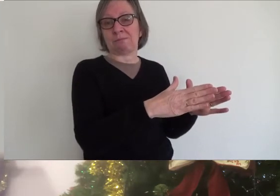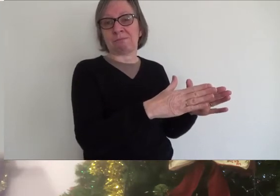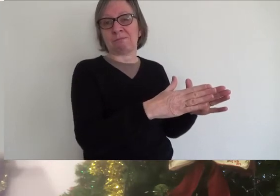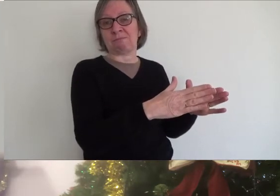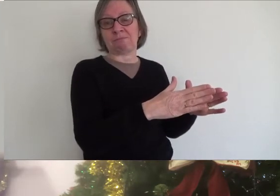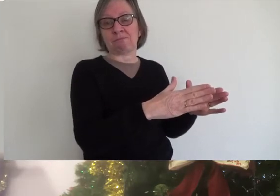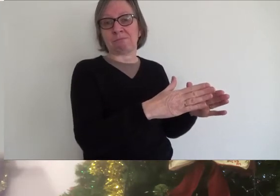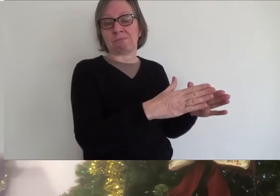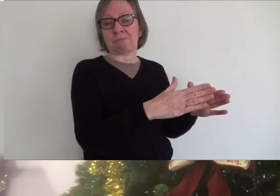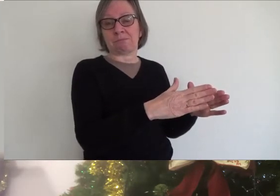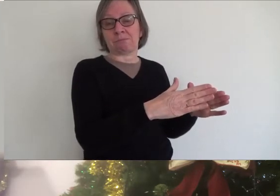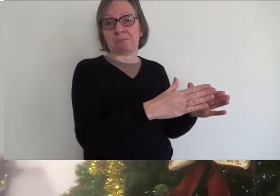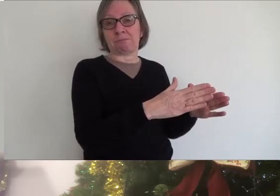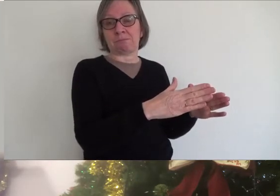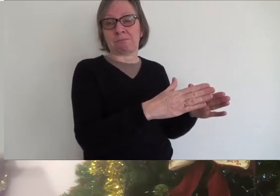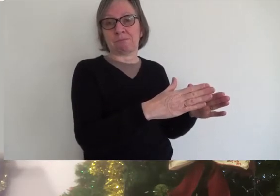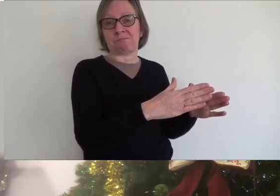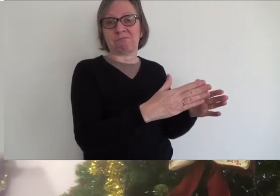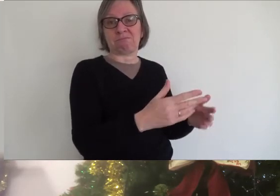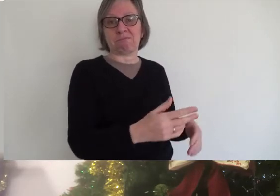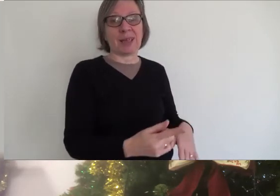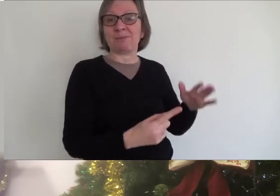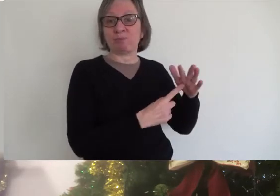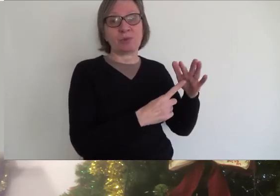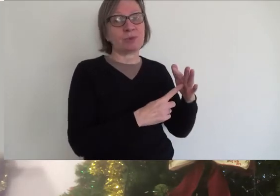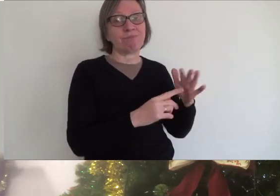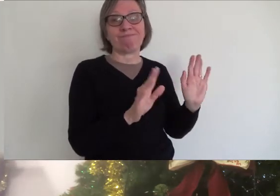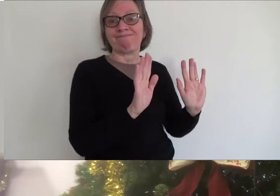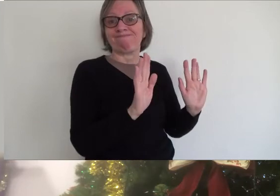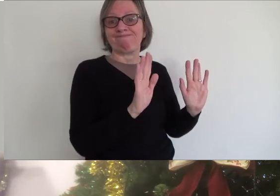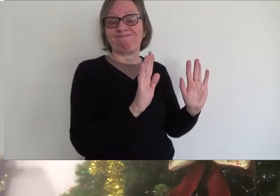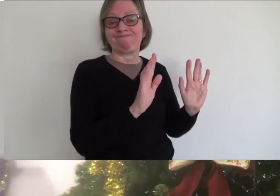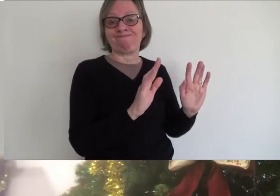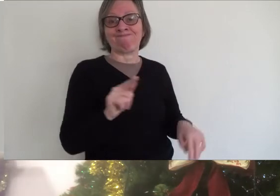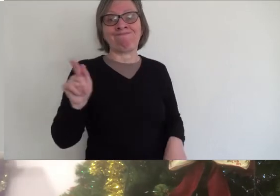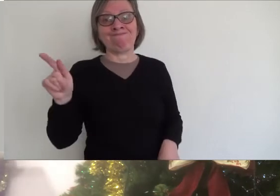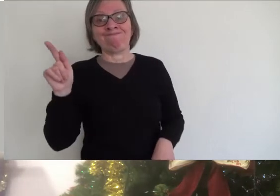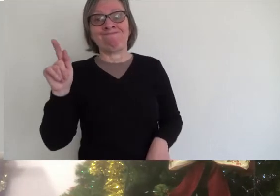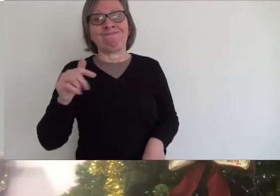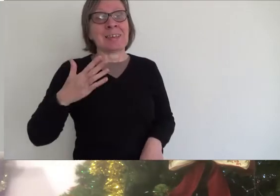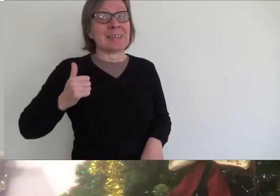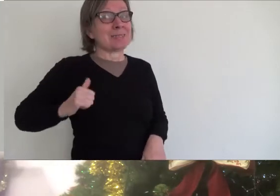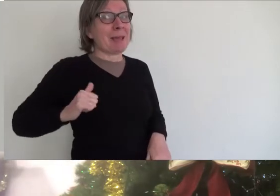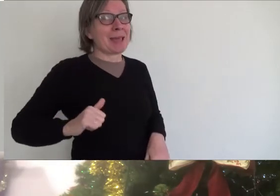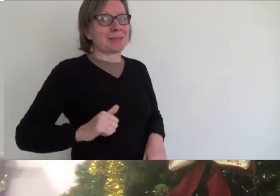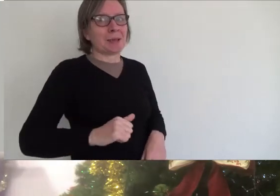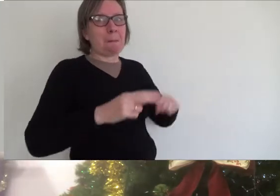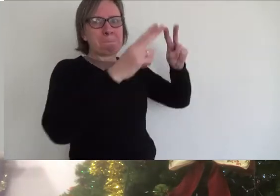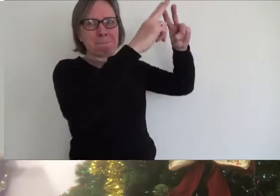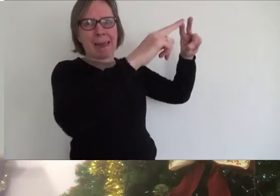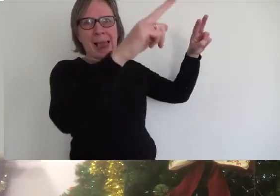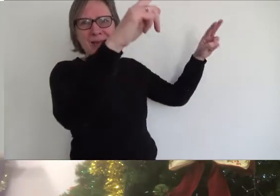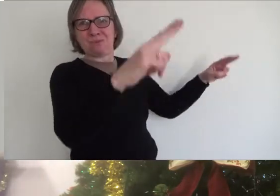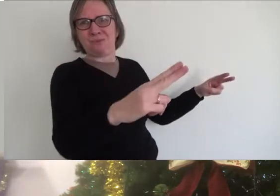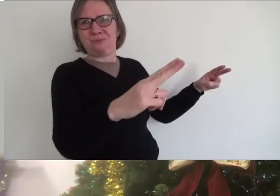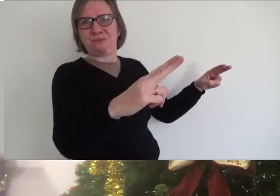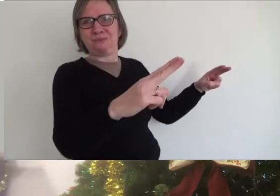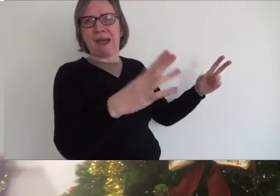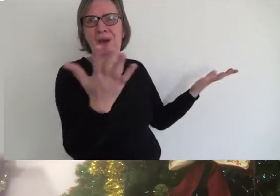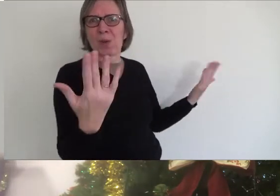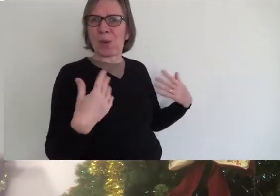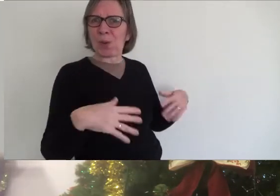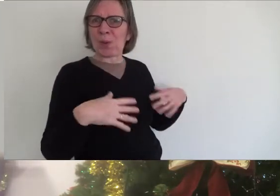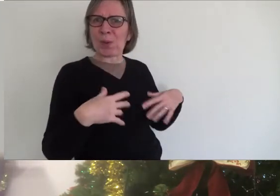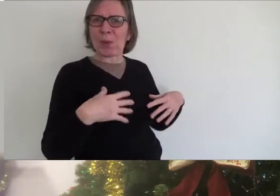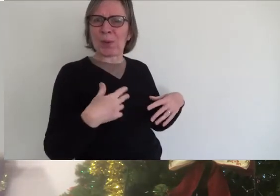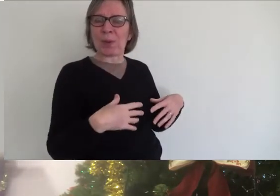in a way off track from out of nowhere. They weren't expecting that. And yet, it wasn't the